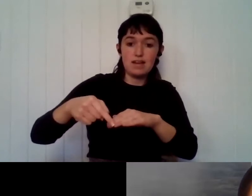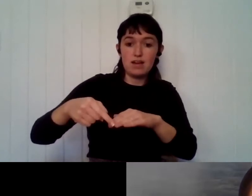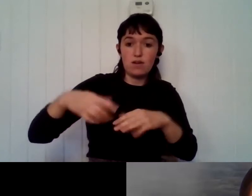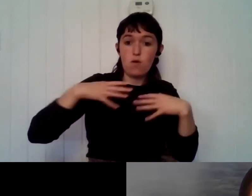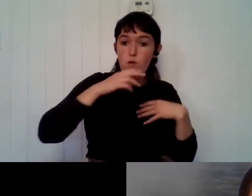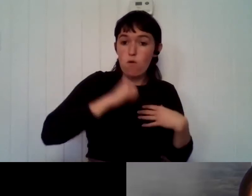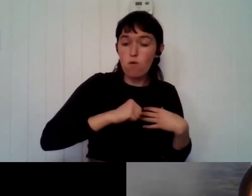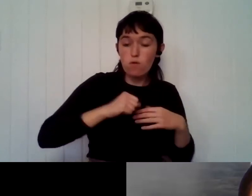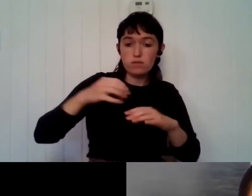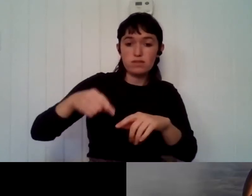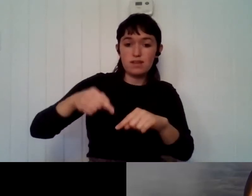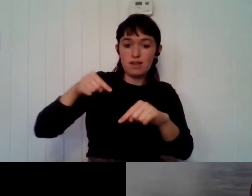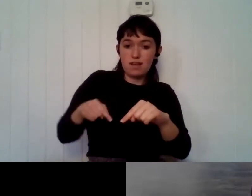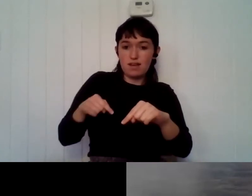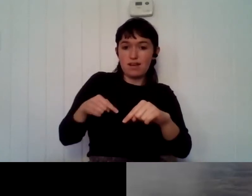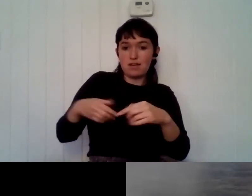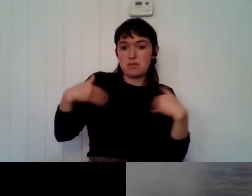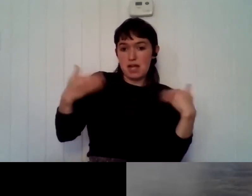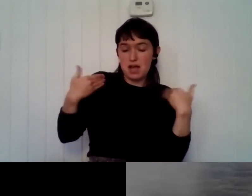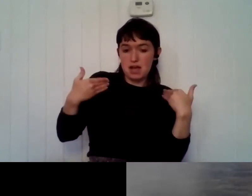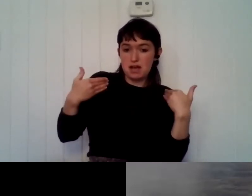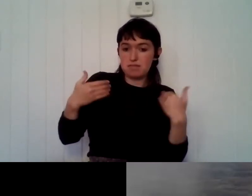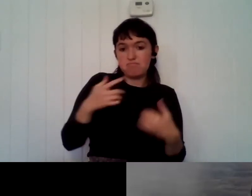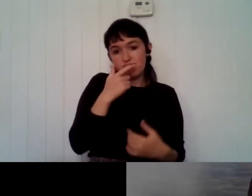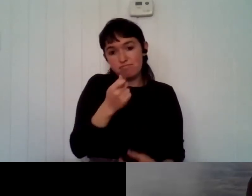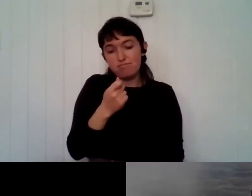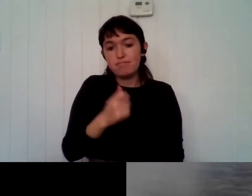literally islands caused just because of volcanic activity.